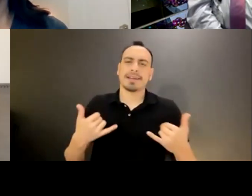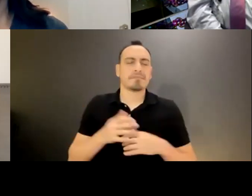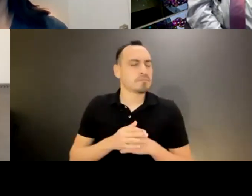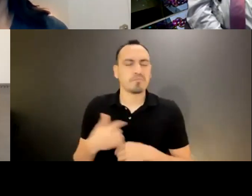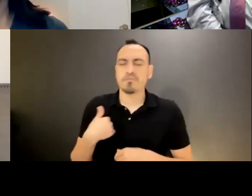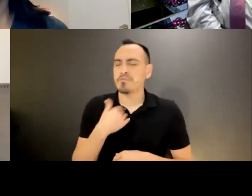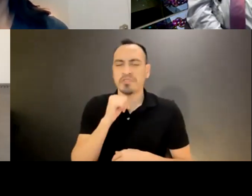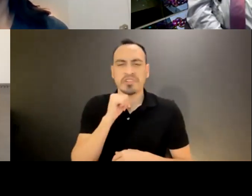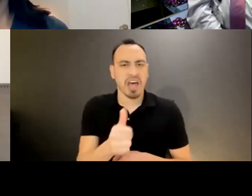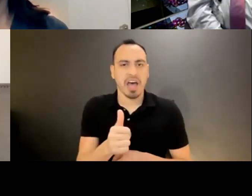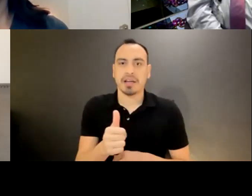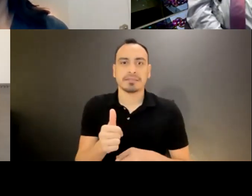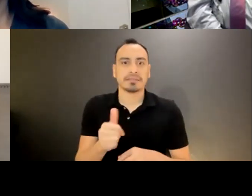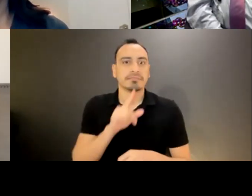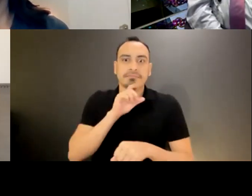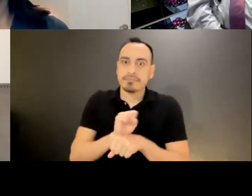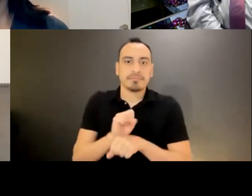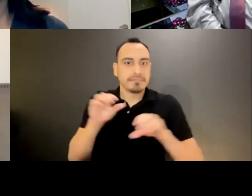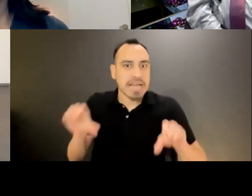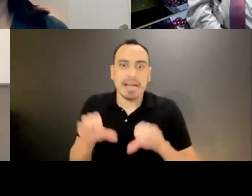not actively looking.